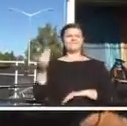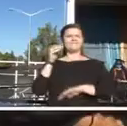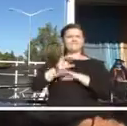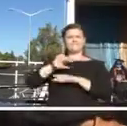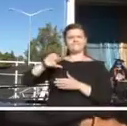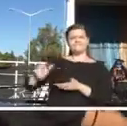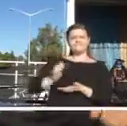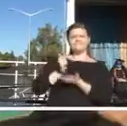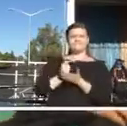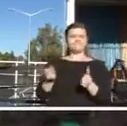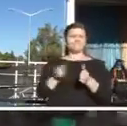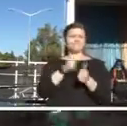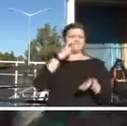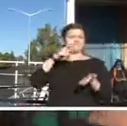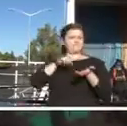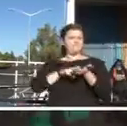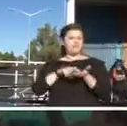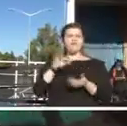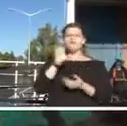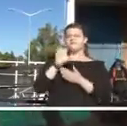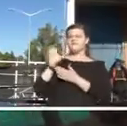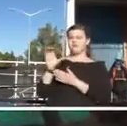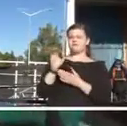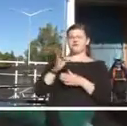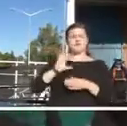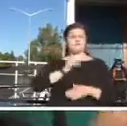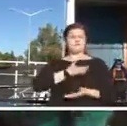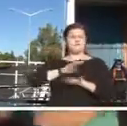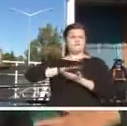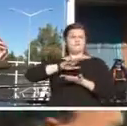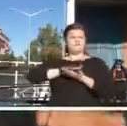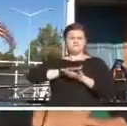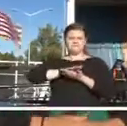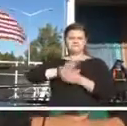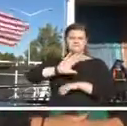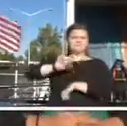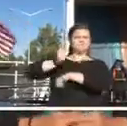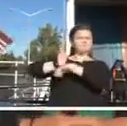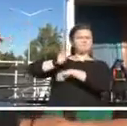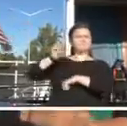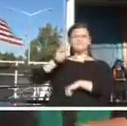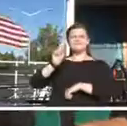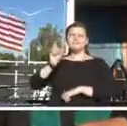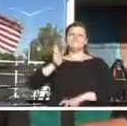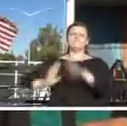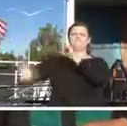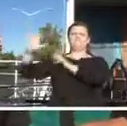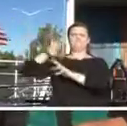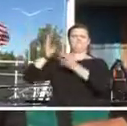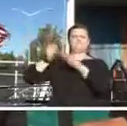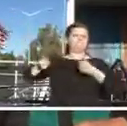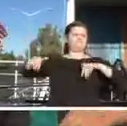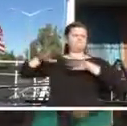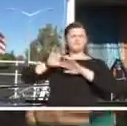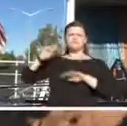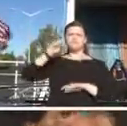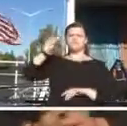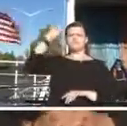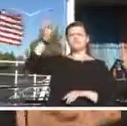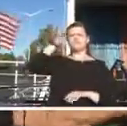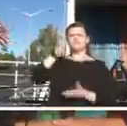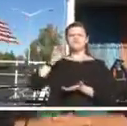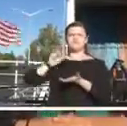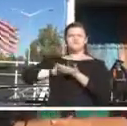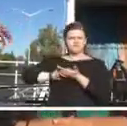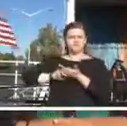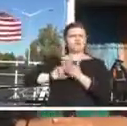by acknowledging that Clark College's main campus is located on the ancestral lands of the federally recognized tribe